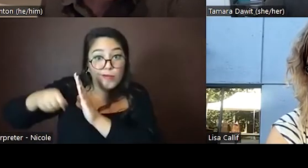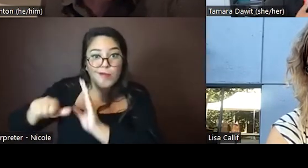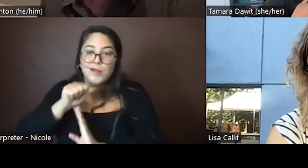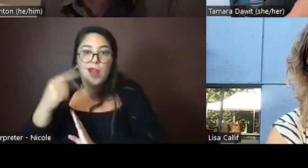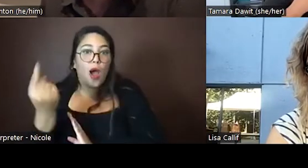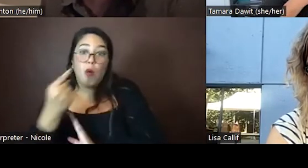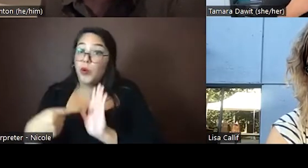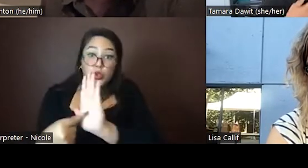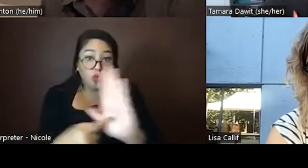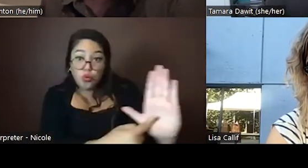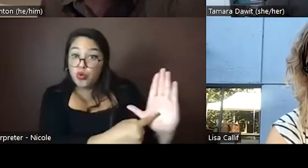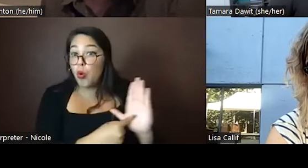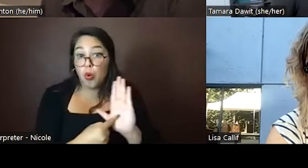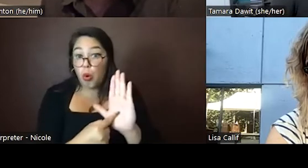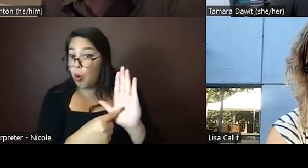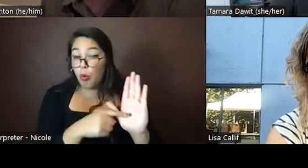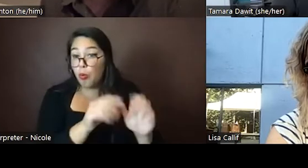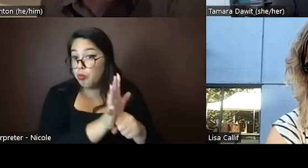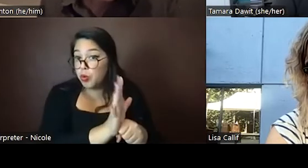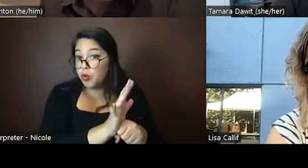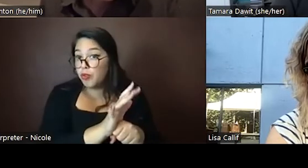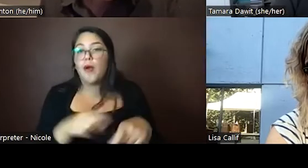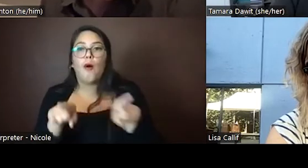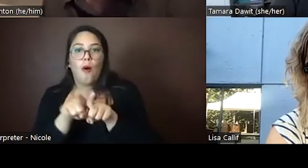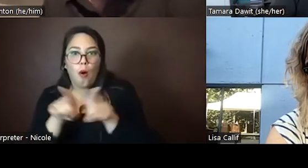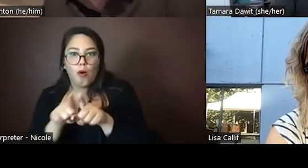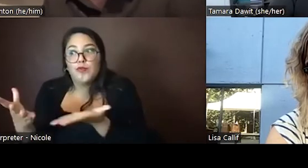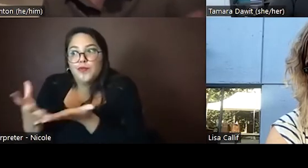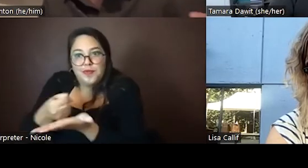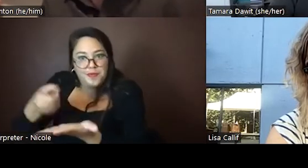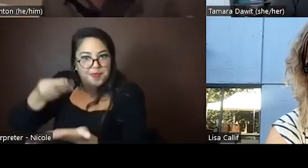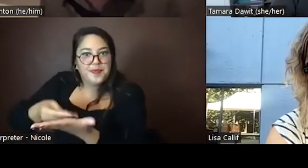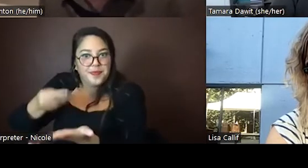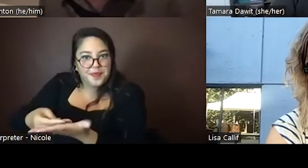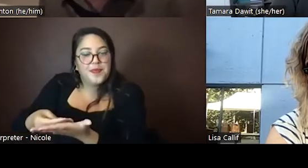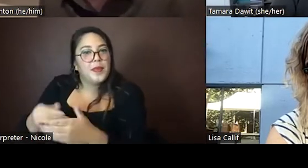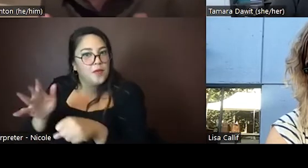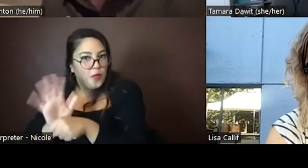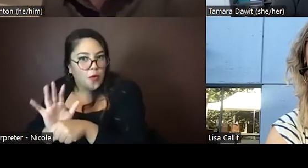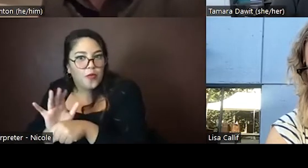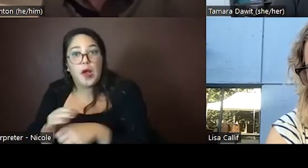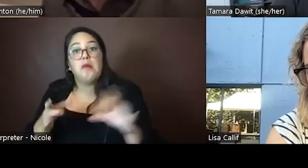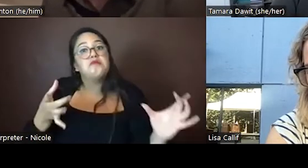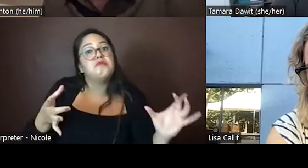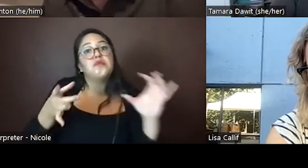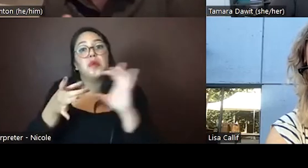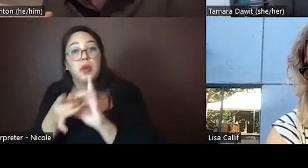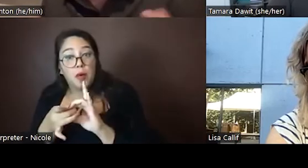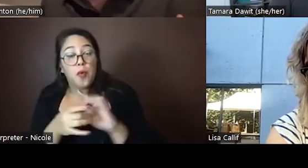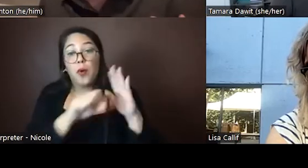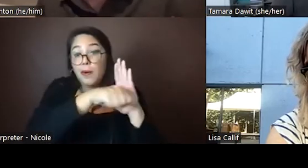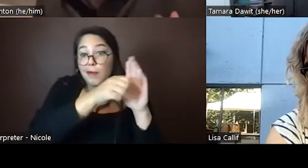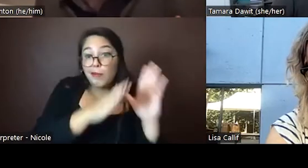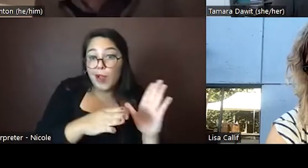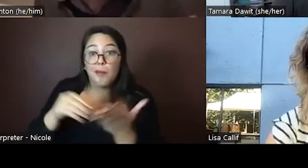for showcasing films, but also for funding films. For that is for connecting filmmakers to funders,